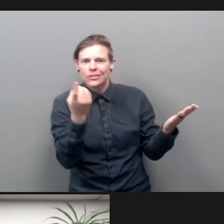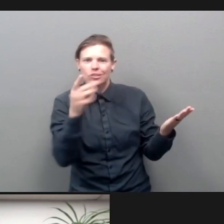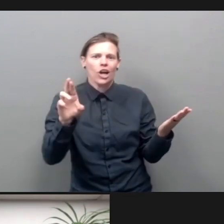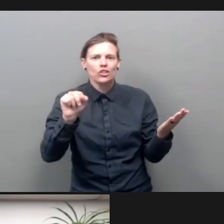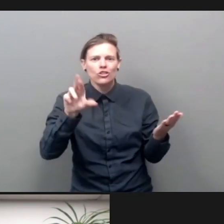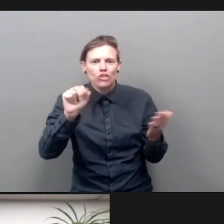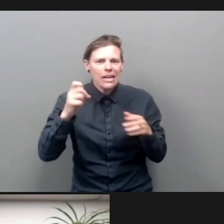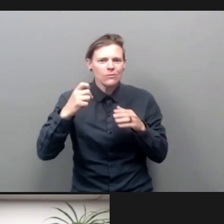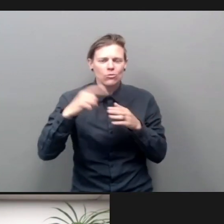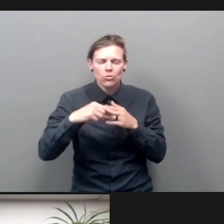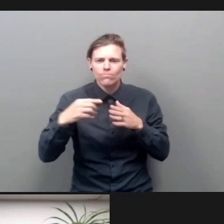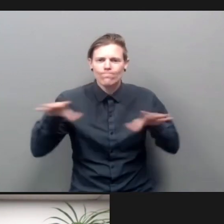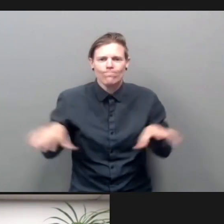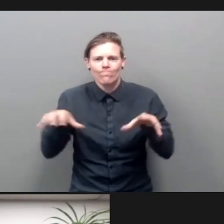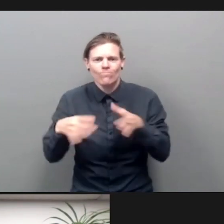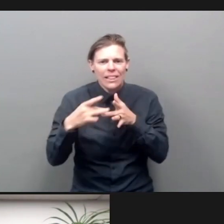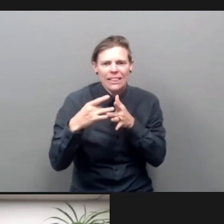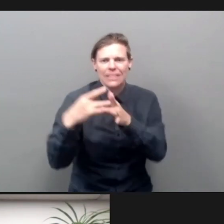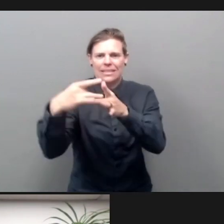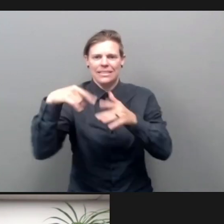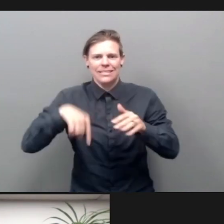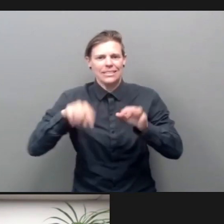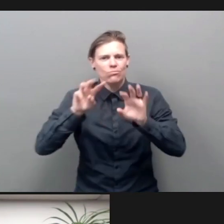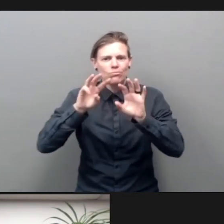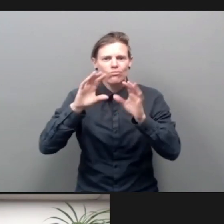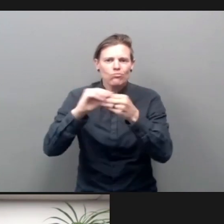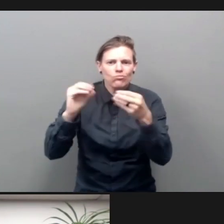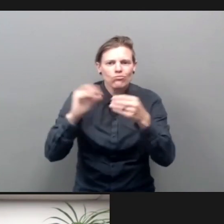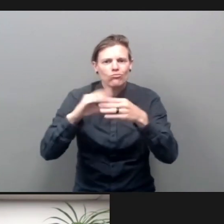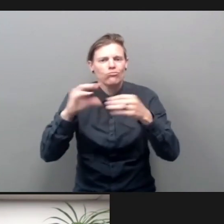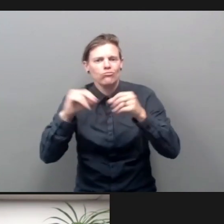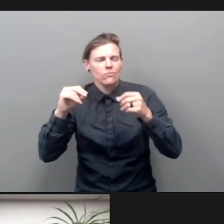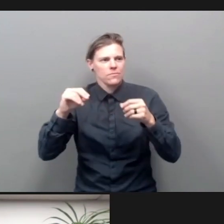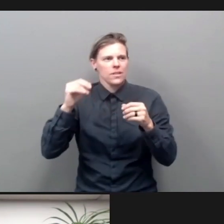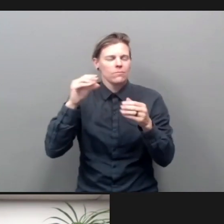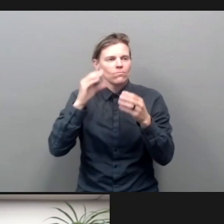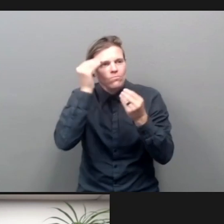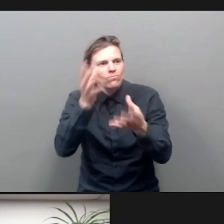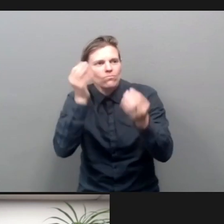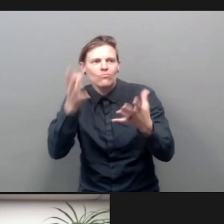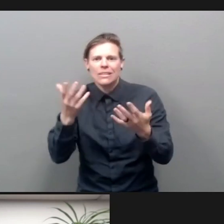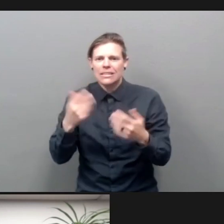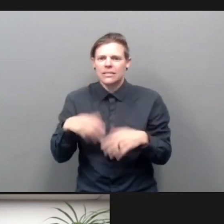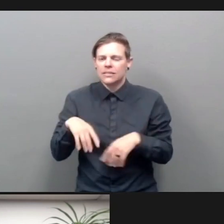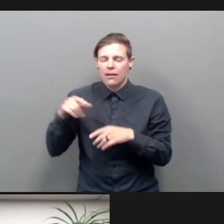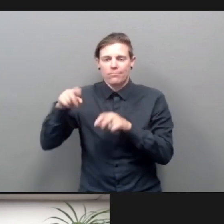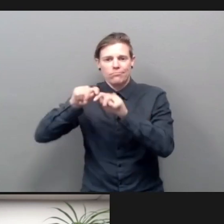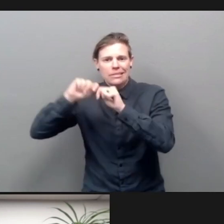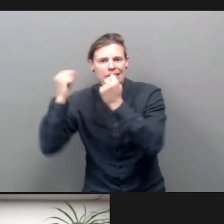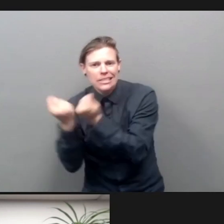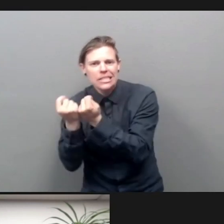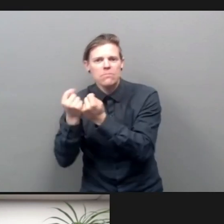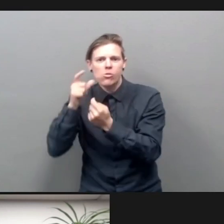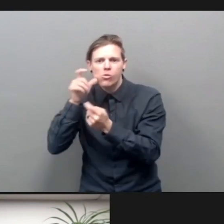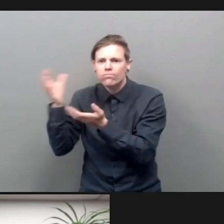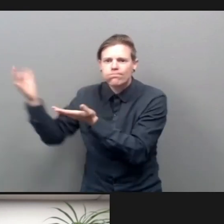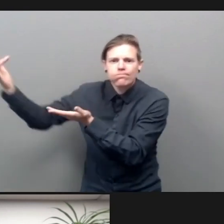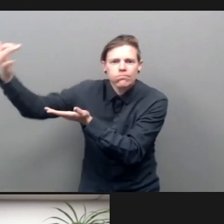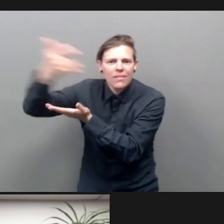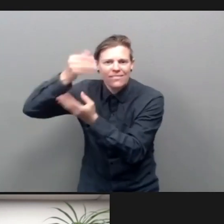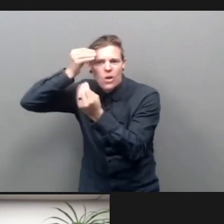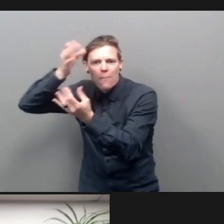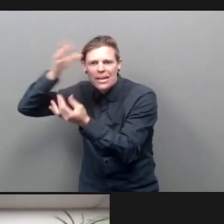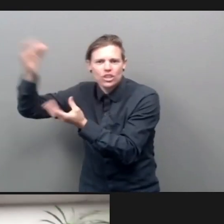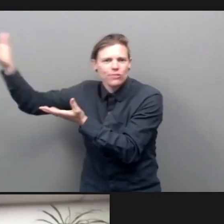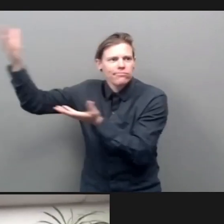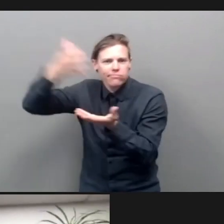the medical advisory team, and so many others who continue to fight COVID, and most importantly, and the reason I'm